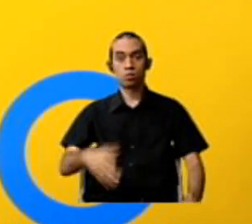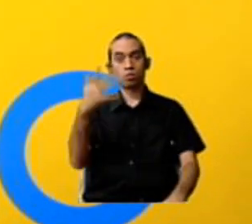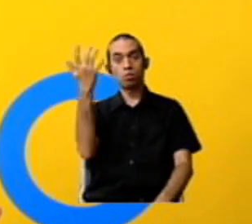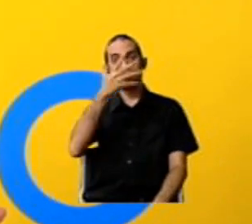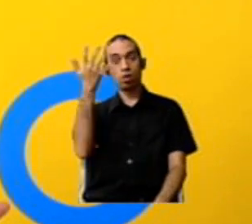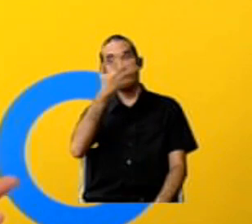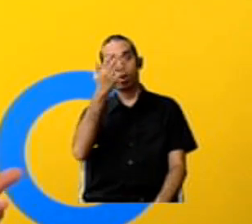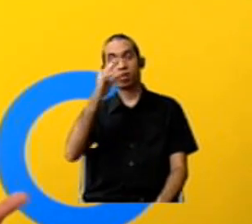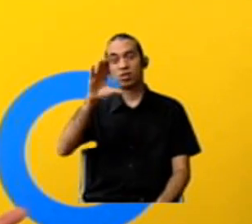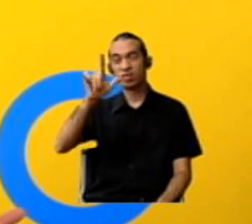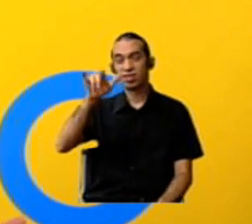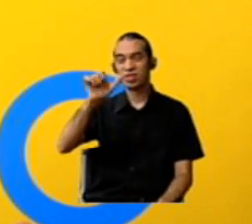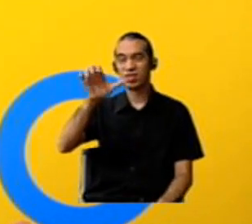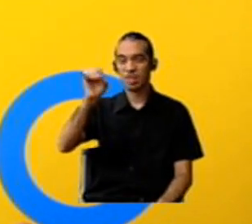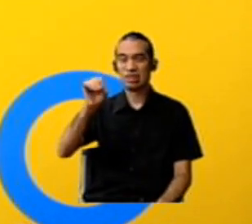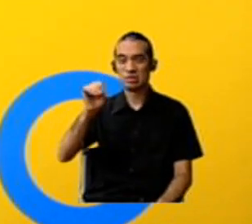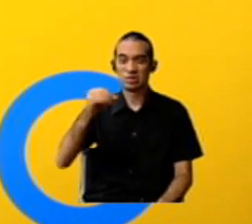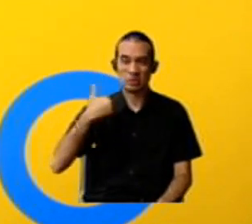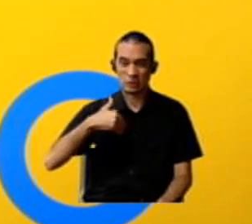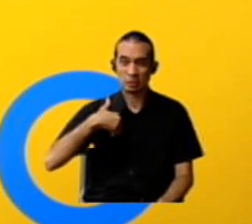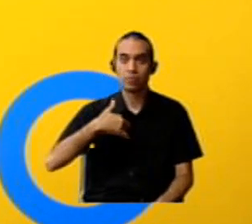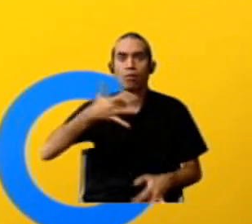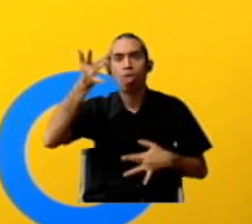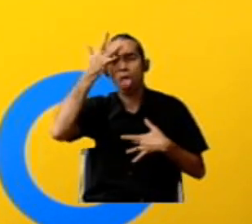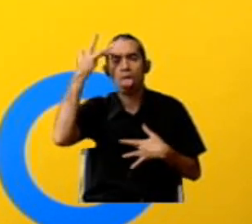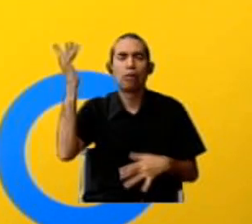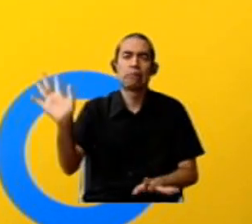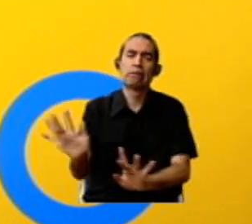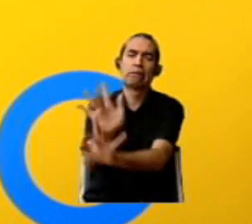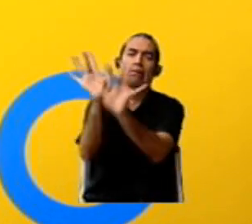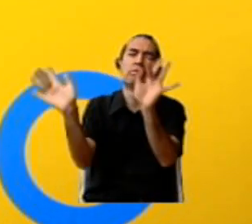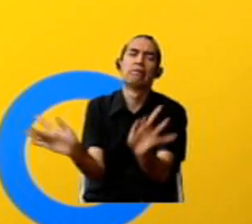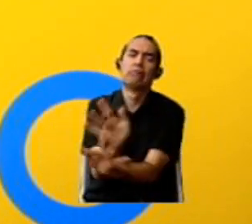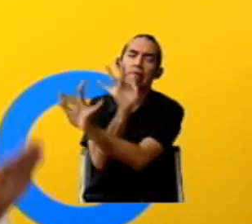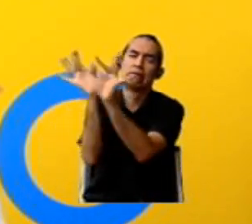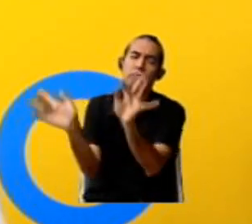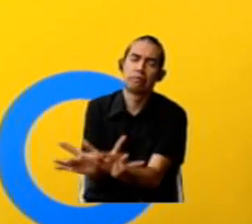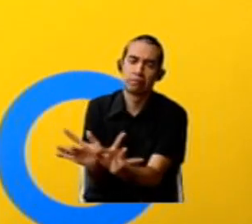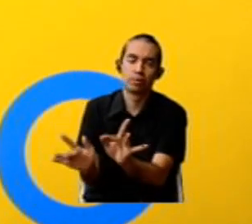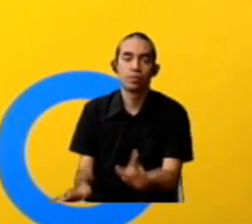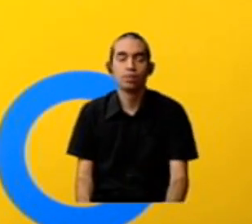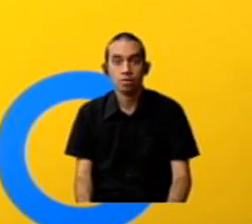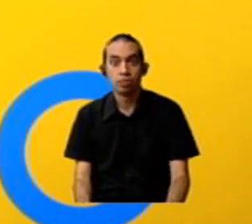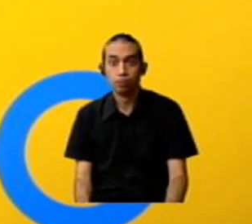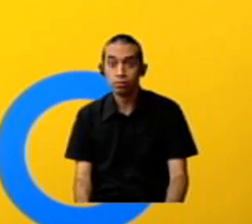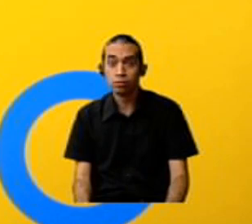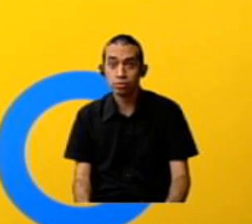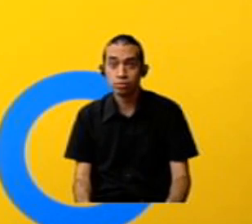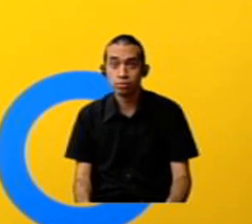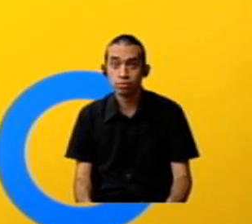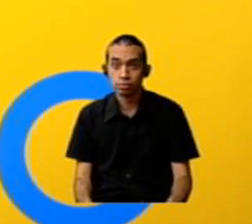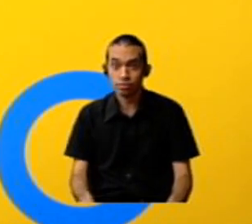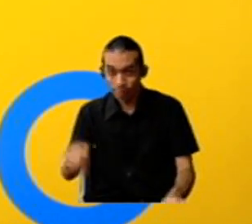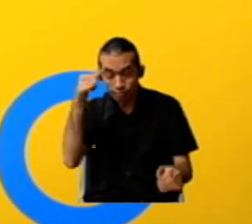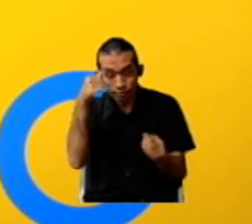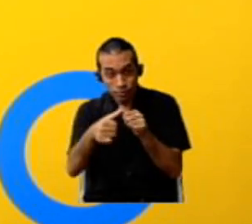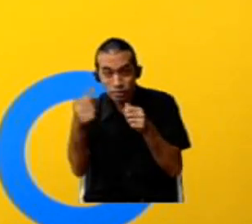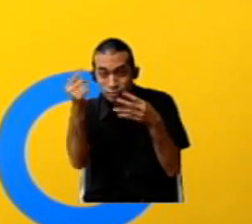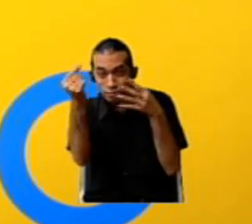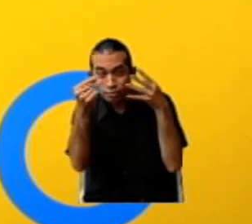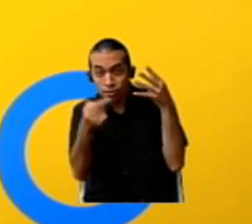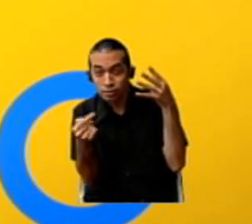Wow, Celso was really sick. Poor guy, Charlie. Did you remember